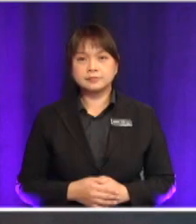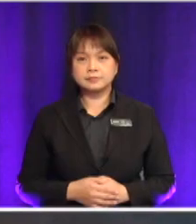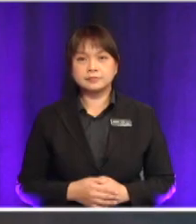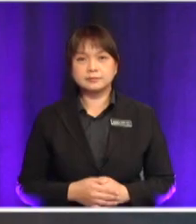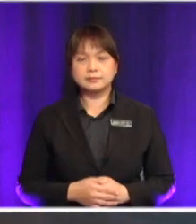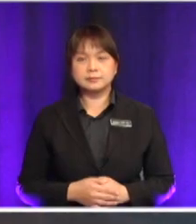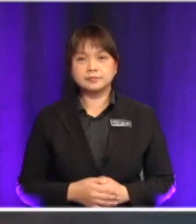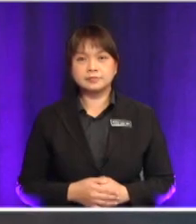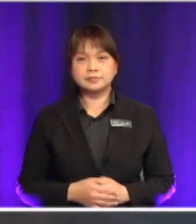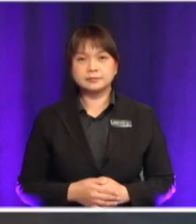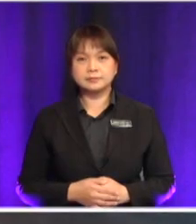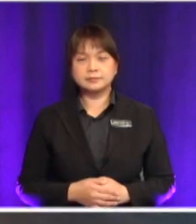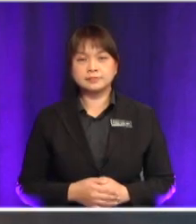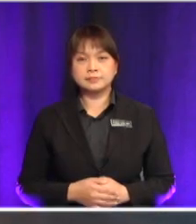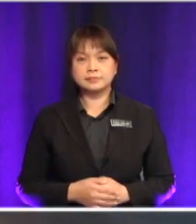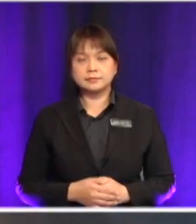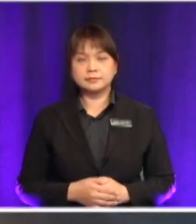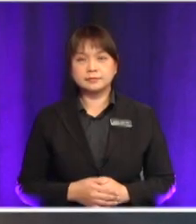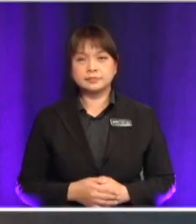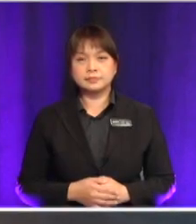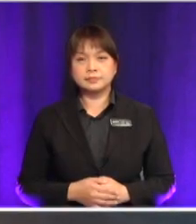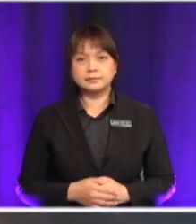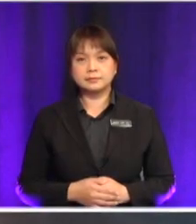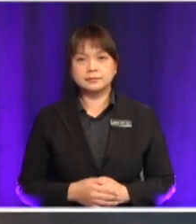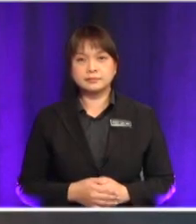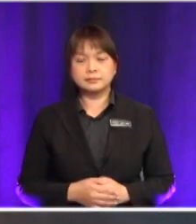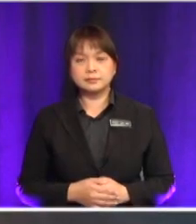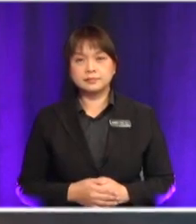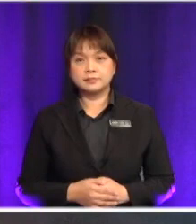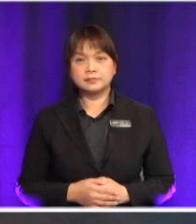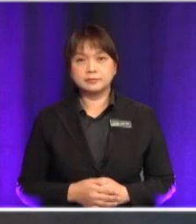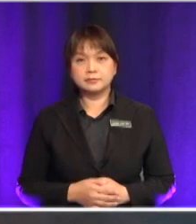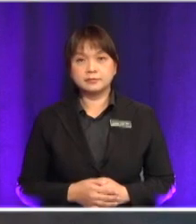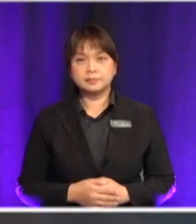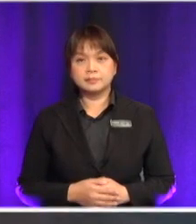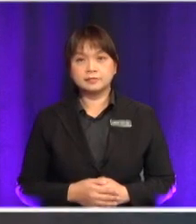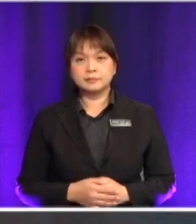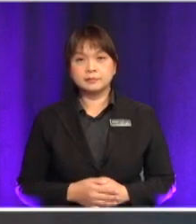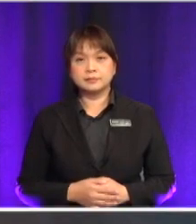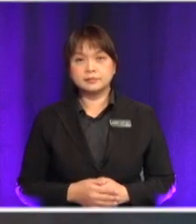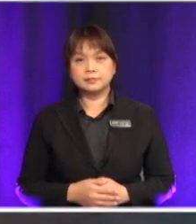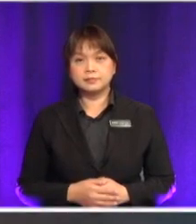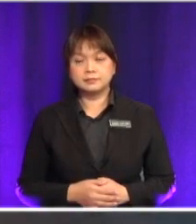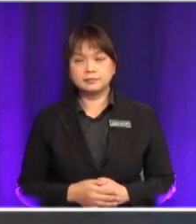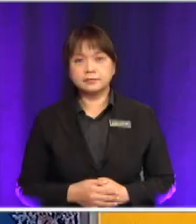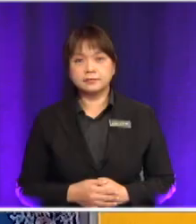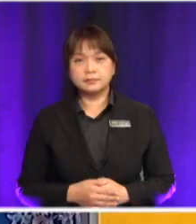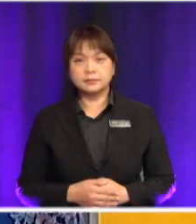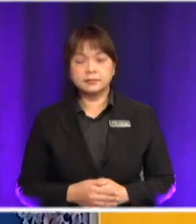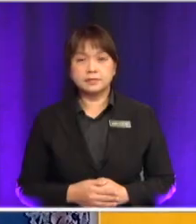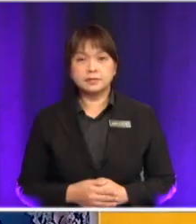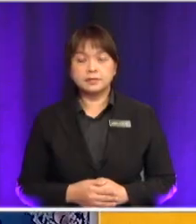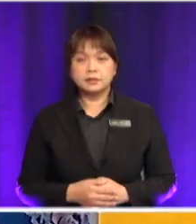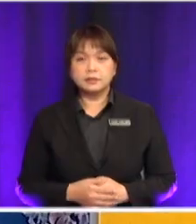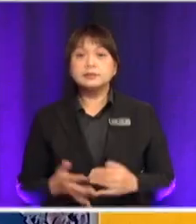much, everybody. We are almost at the end of the lesson for today, and let's go directly into the last